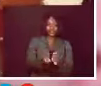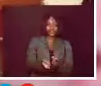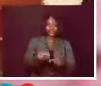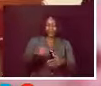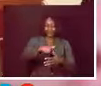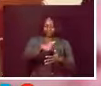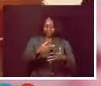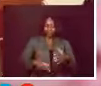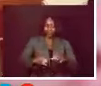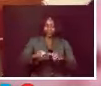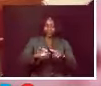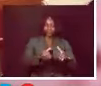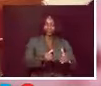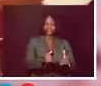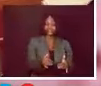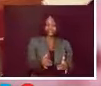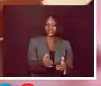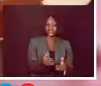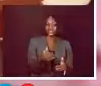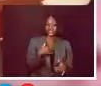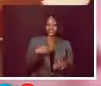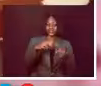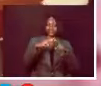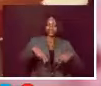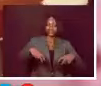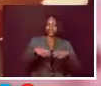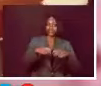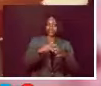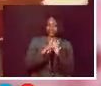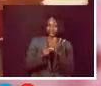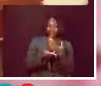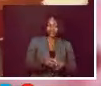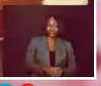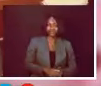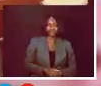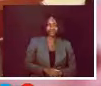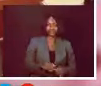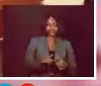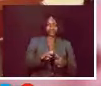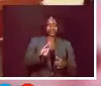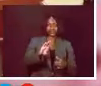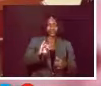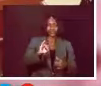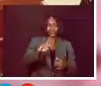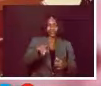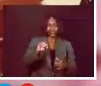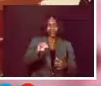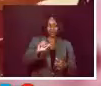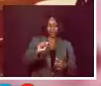communities will be captured under the Rural Electrification Program: Bipo Asi,